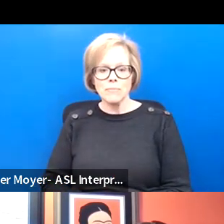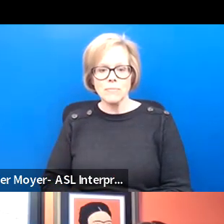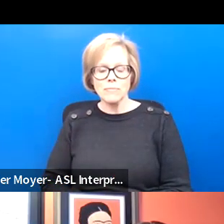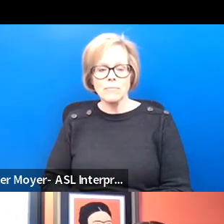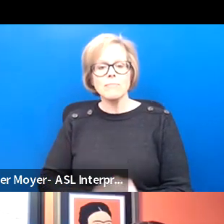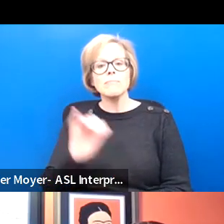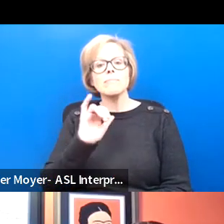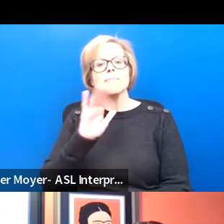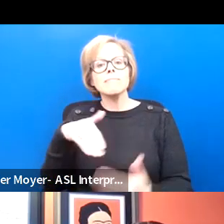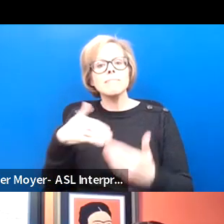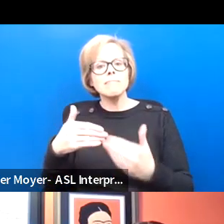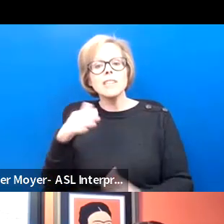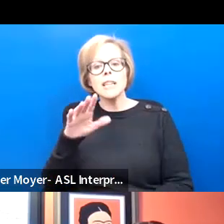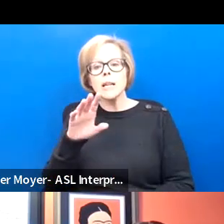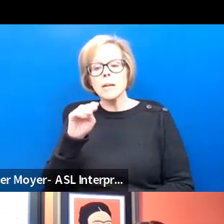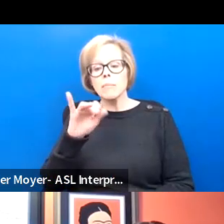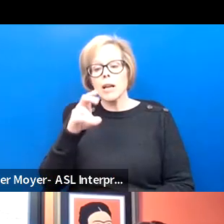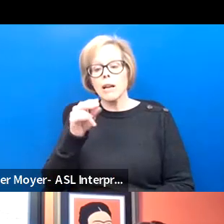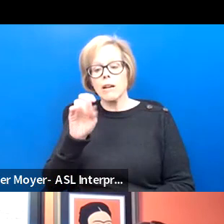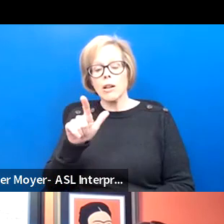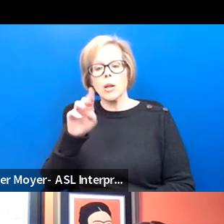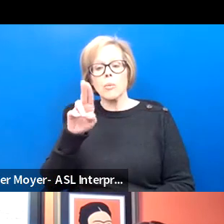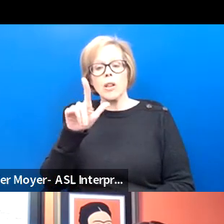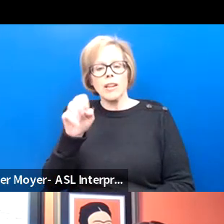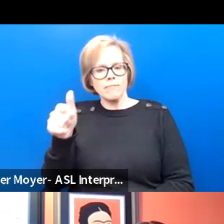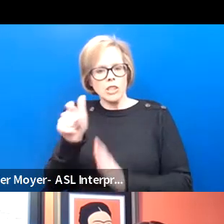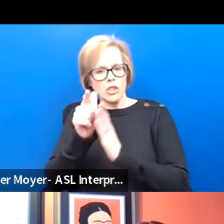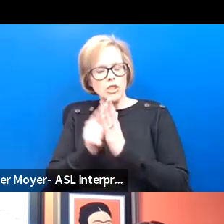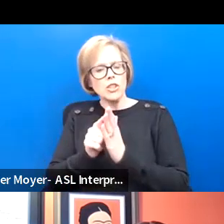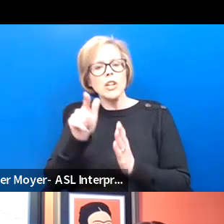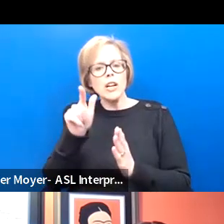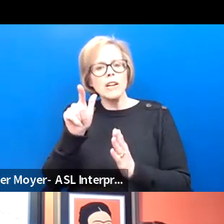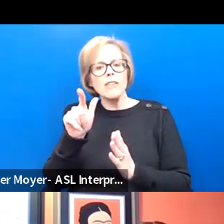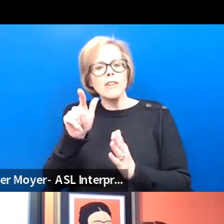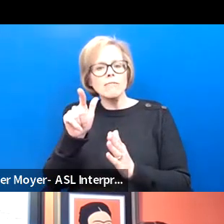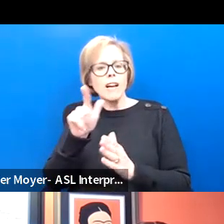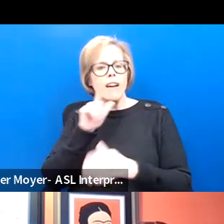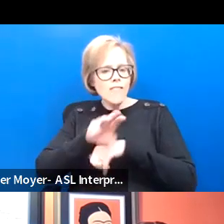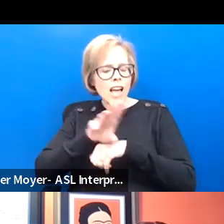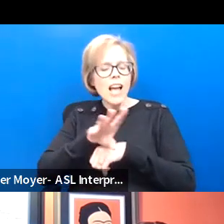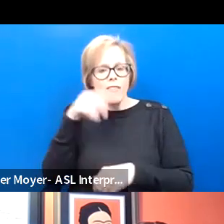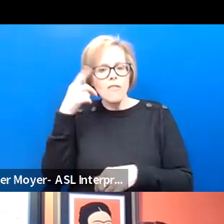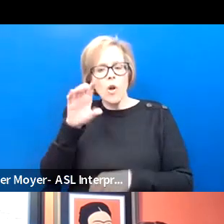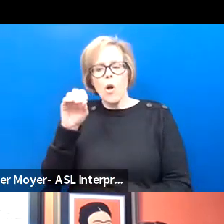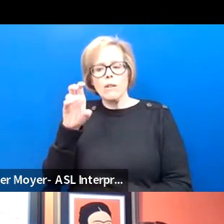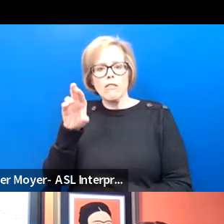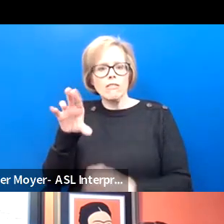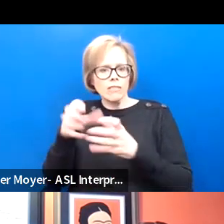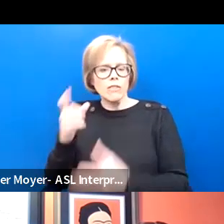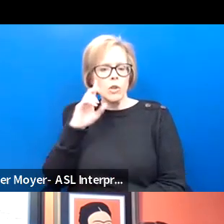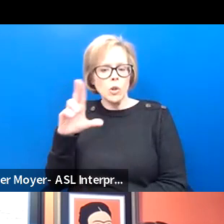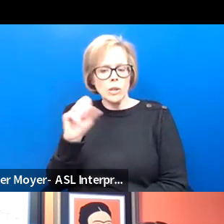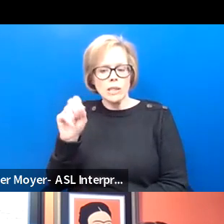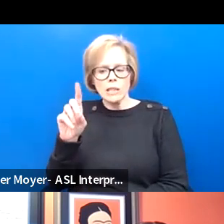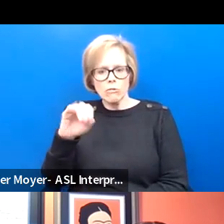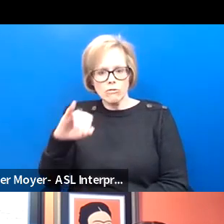We also have Michael Moulet, an attorney advisor in the Federal Coordination and Compliance section of the Civil Rights Division of the U.S.